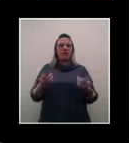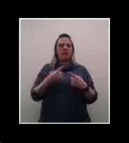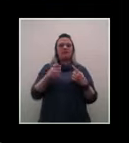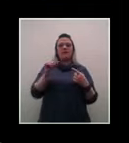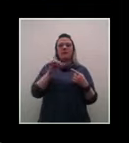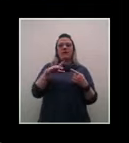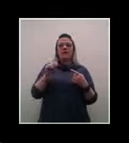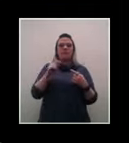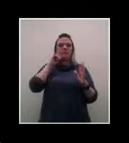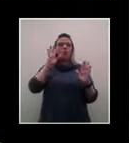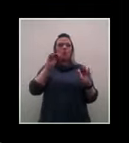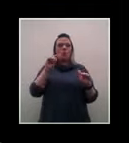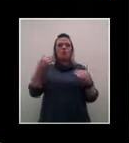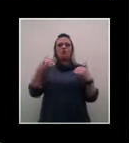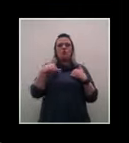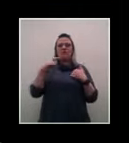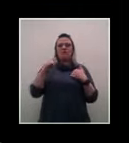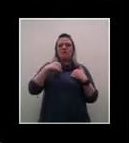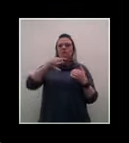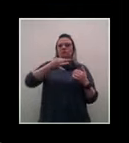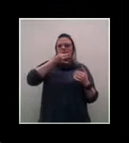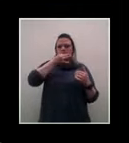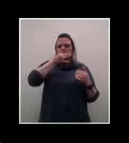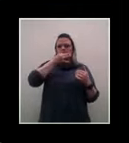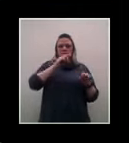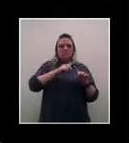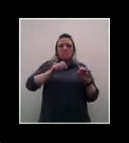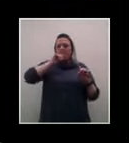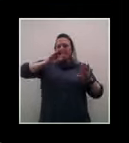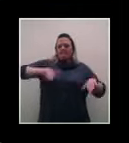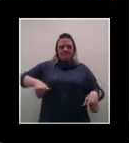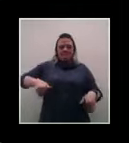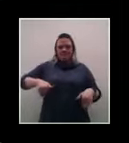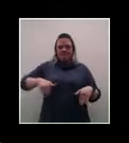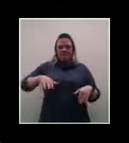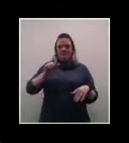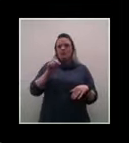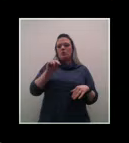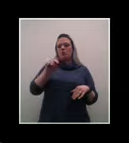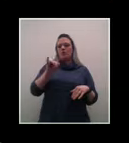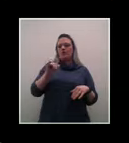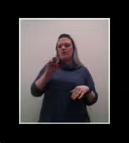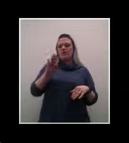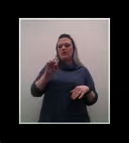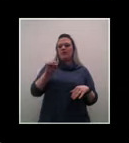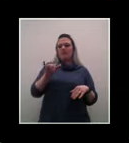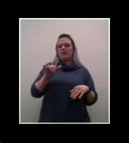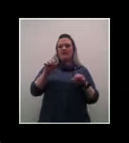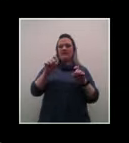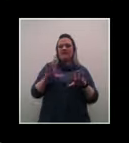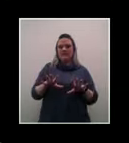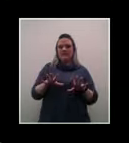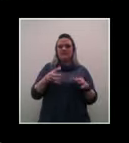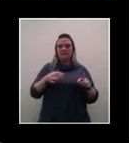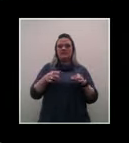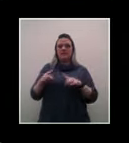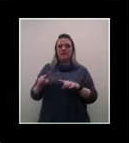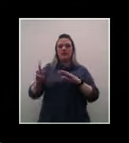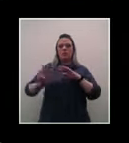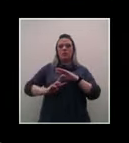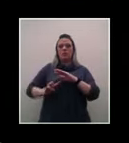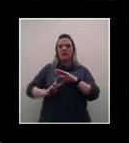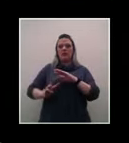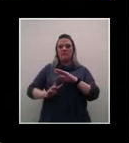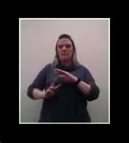hopeful that we'll have that very soon. But we don't have it yet. So the antibody test that is being done at the